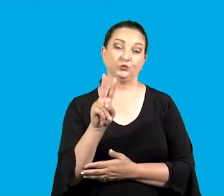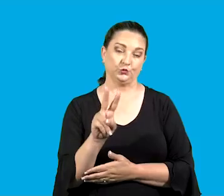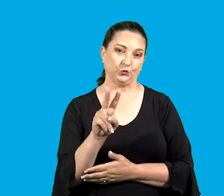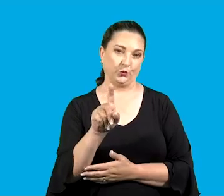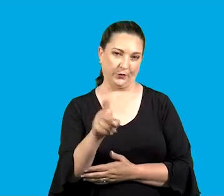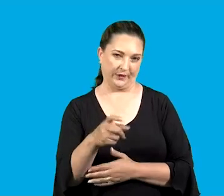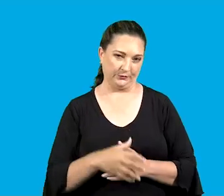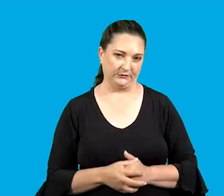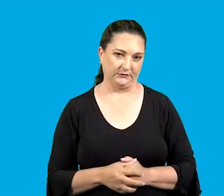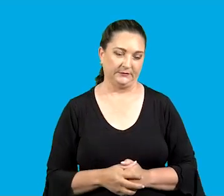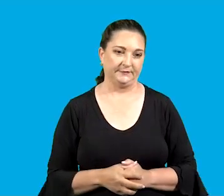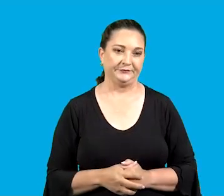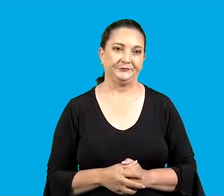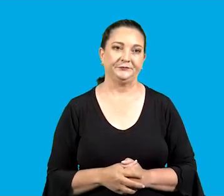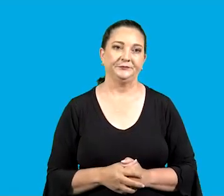882,000.